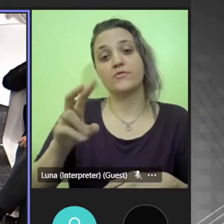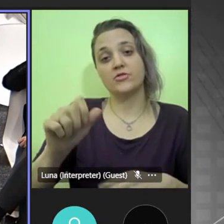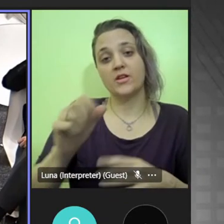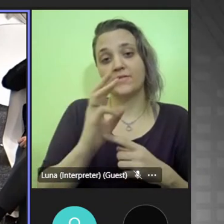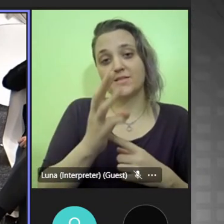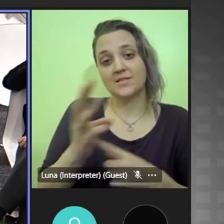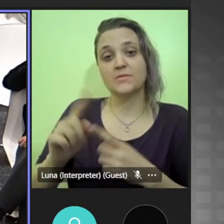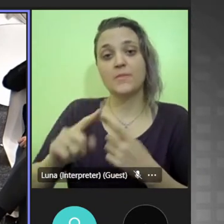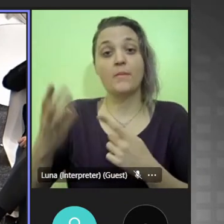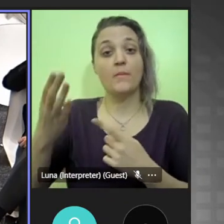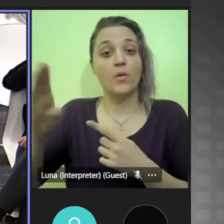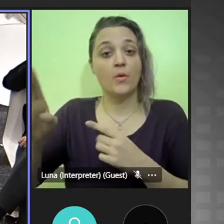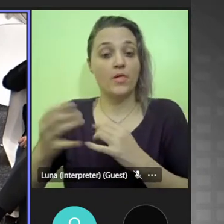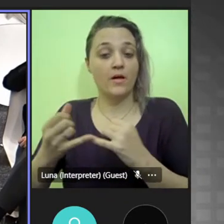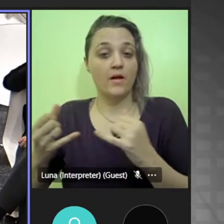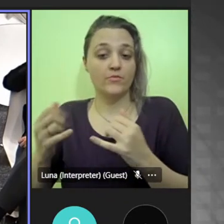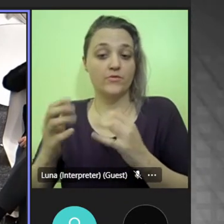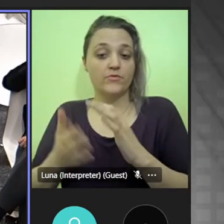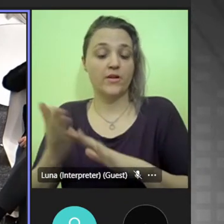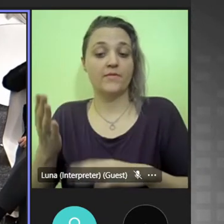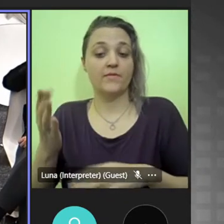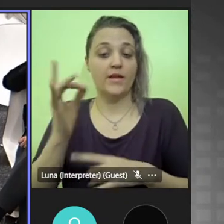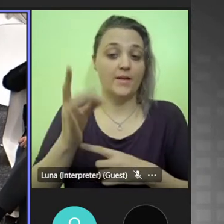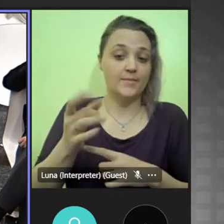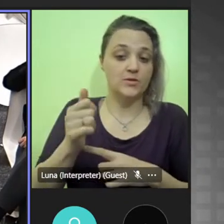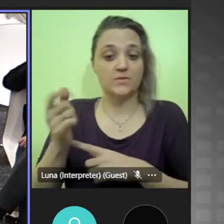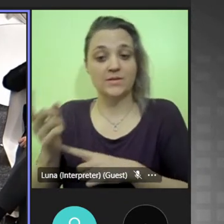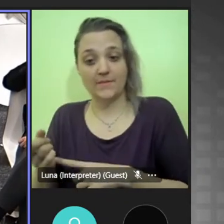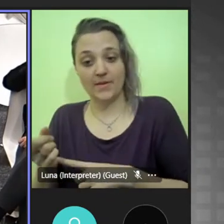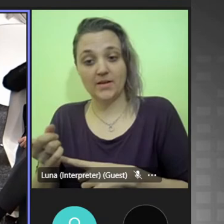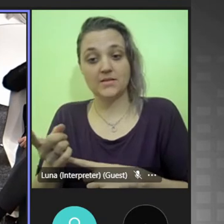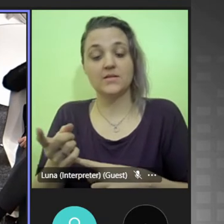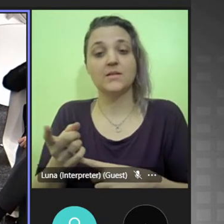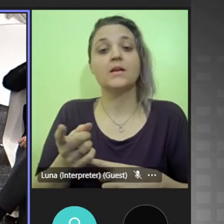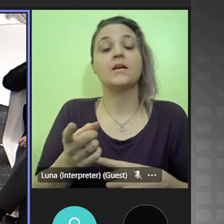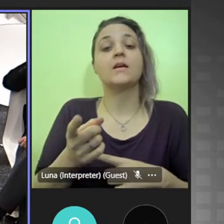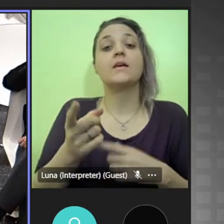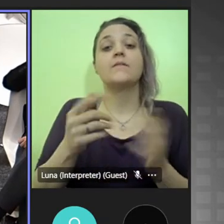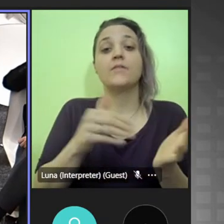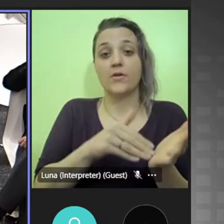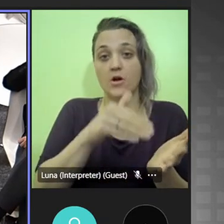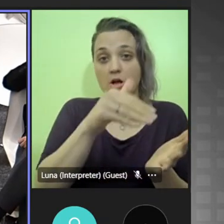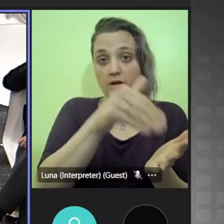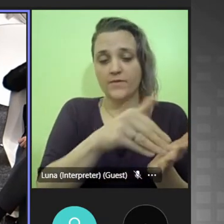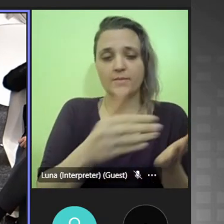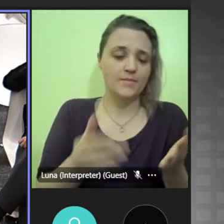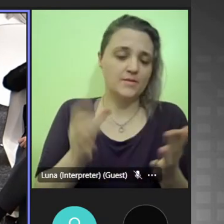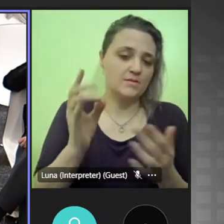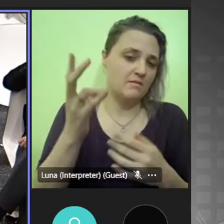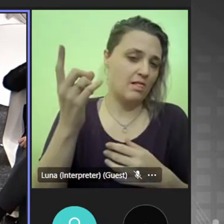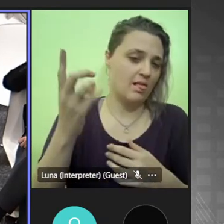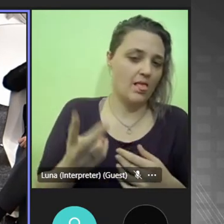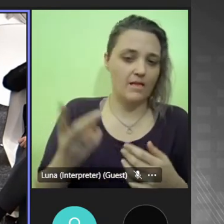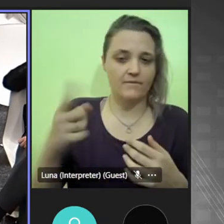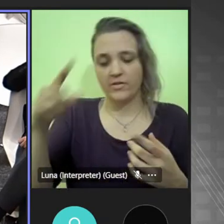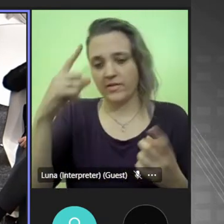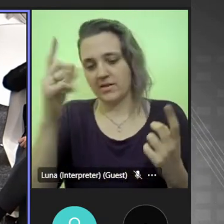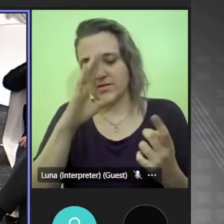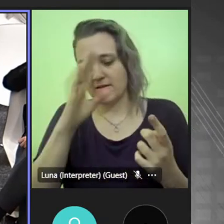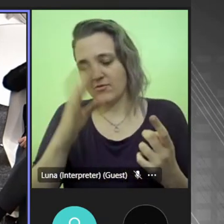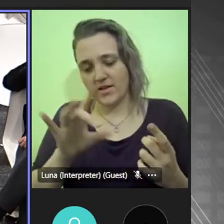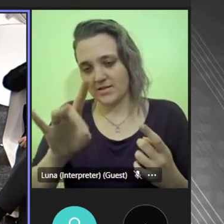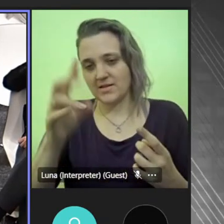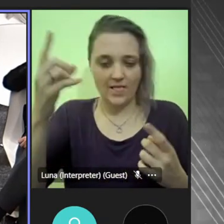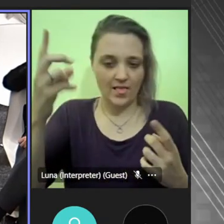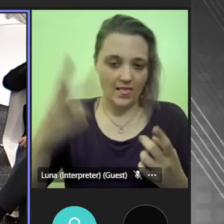the yellow line is going to run in Virginia every six minutes but the blue line is going to run every 8 minutes or 10 minutes very often I mean maybe